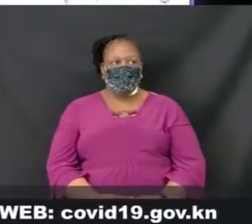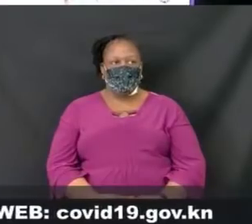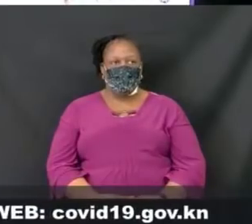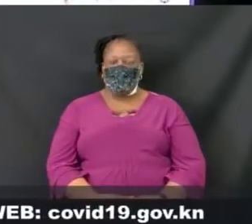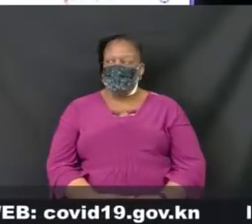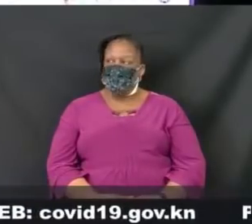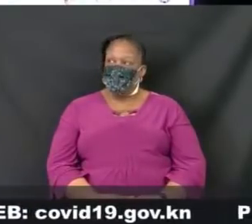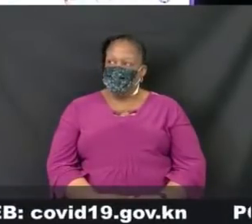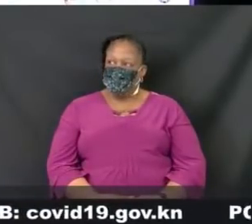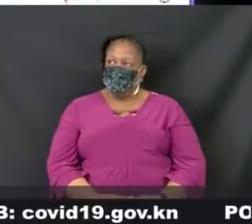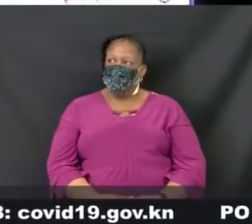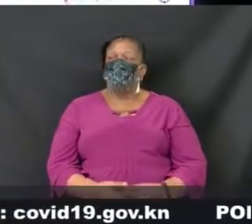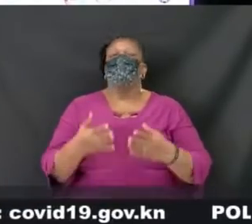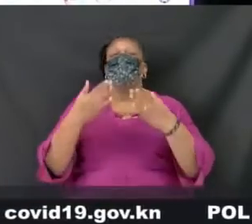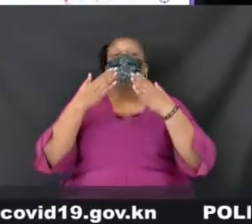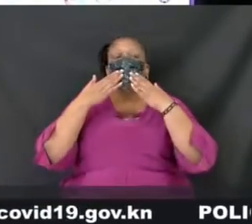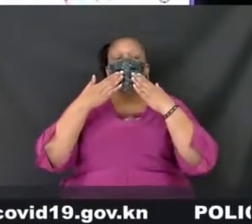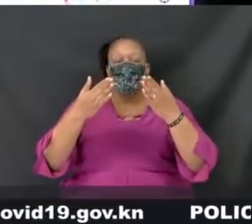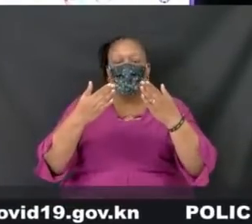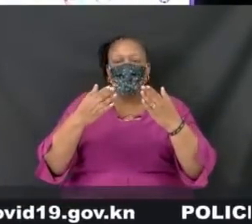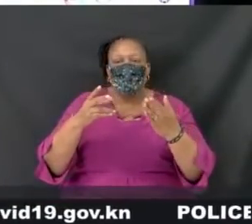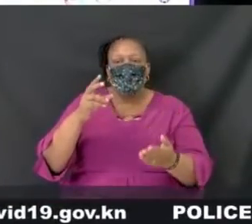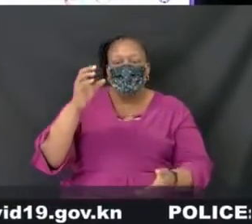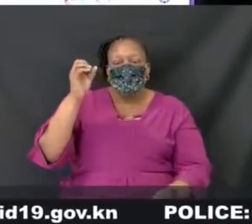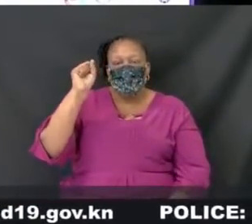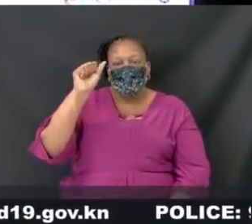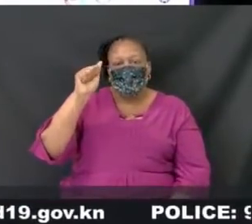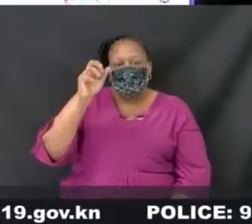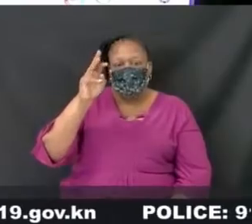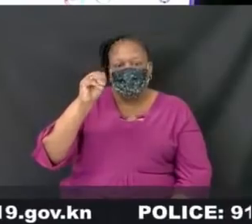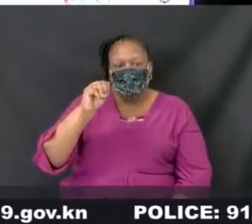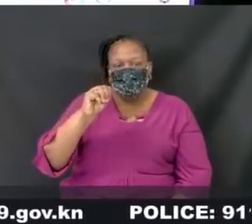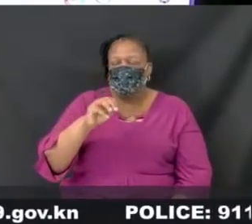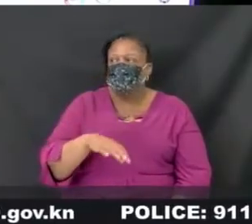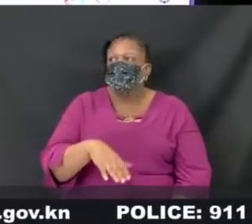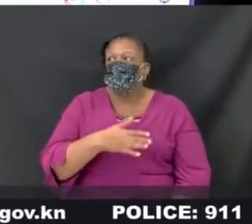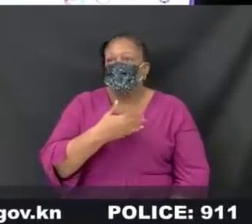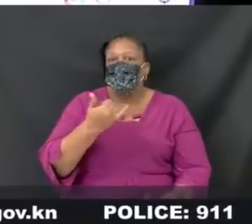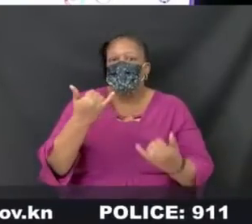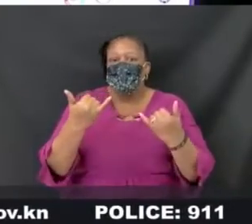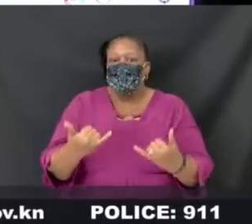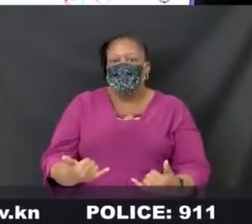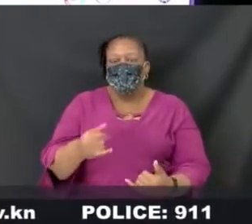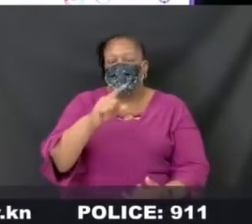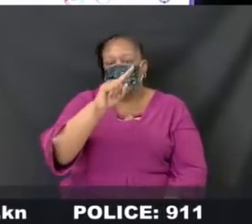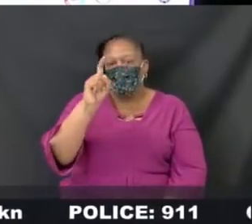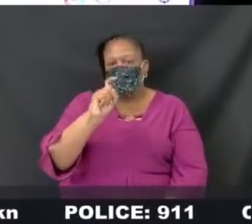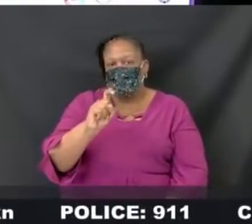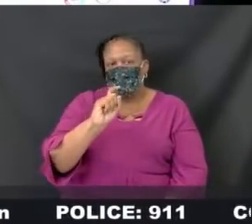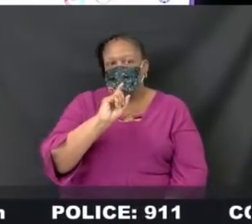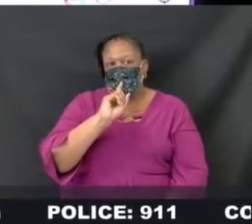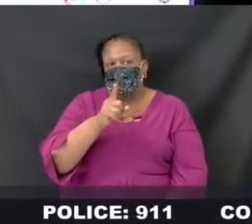Thank you very much, Mr. Samuel. That brings us to our question and answer